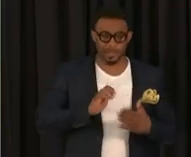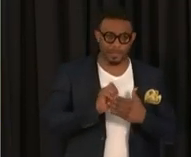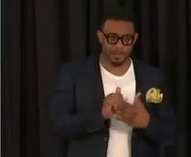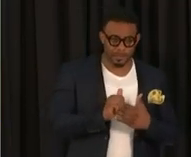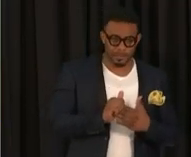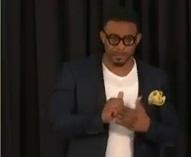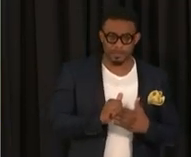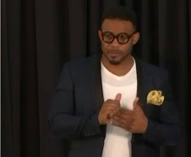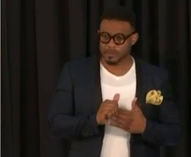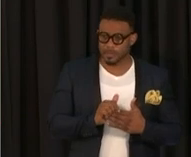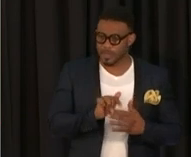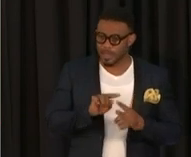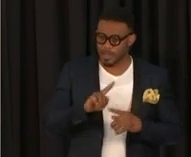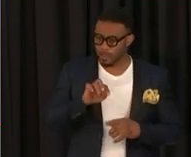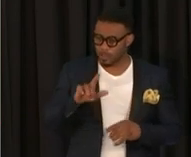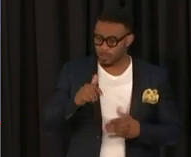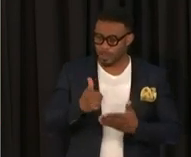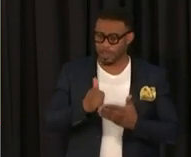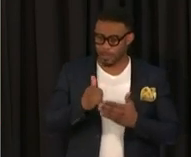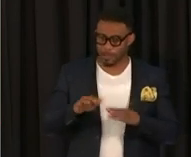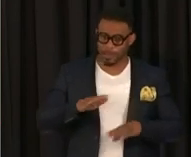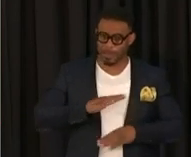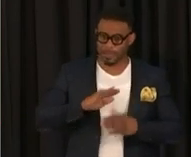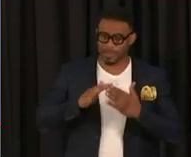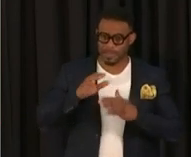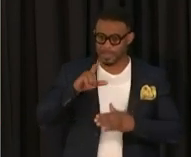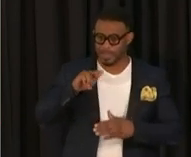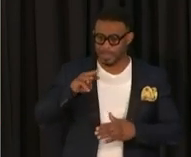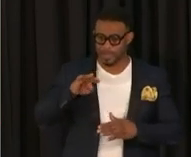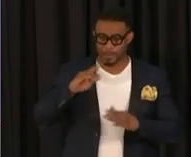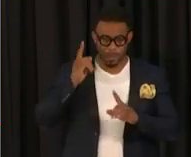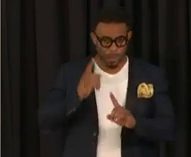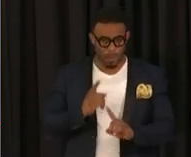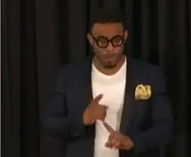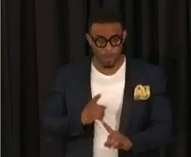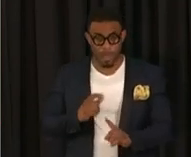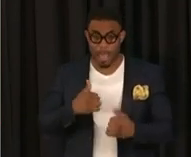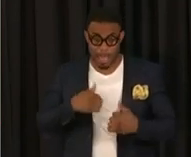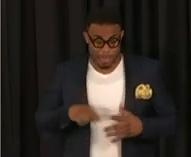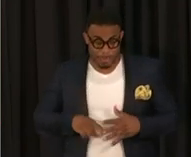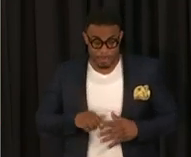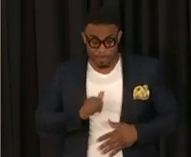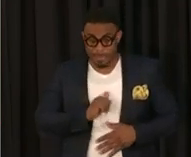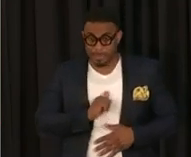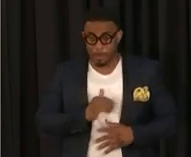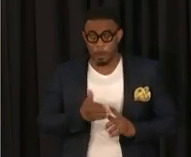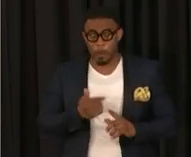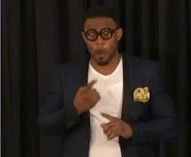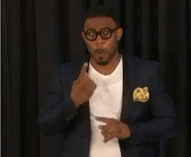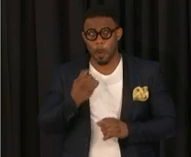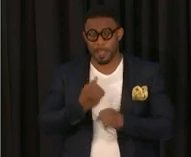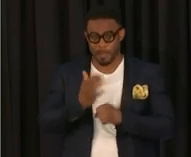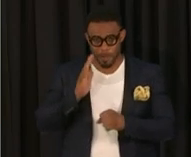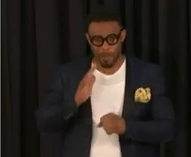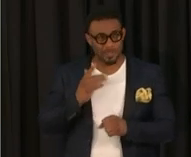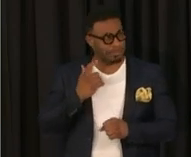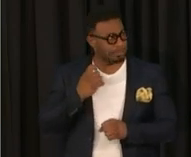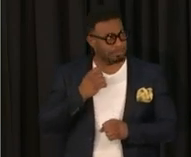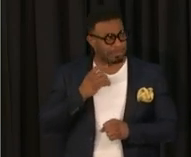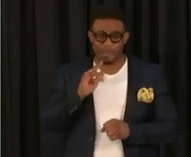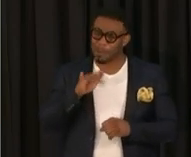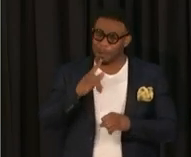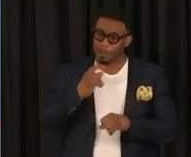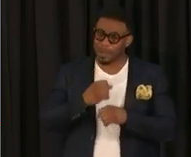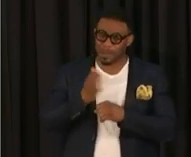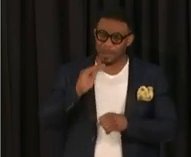council's leadership, and as a tool to help meet the city's climate goals. So I started almost a year ago, just over